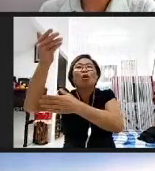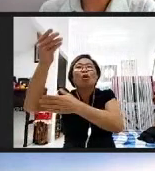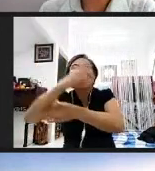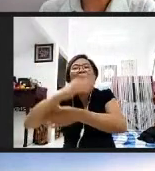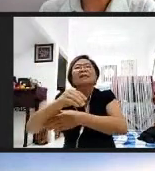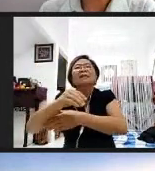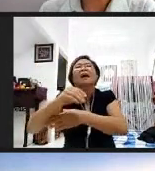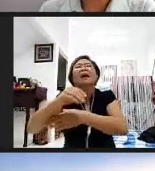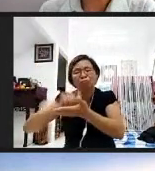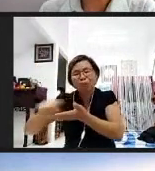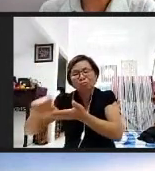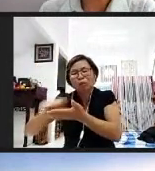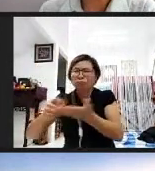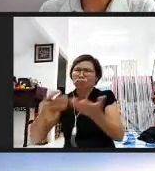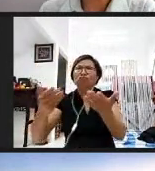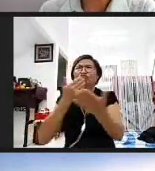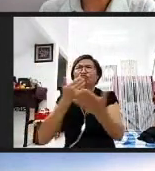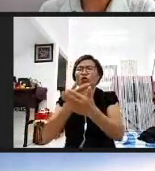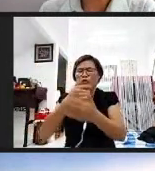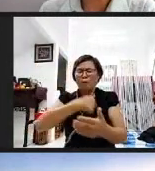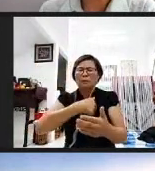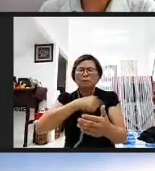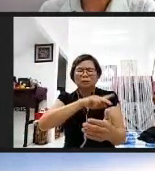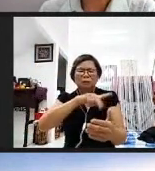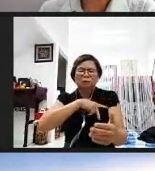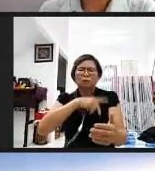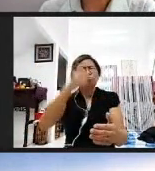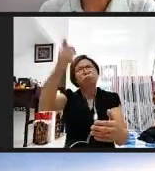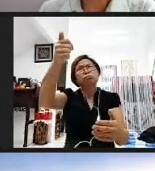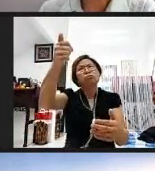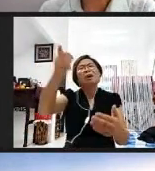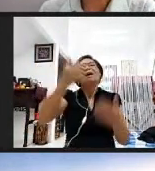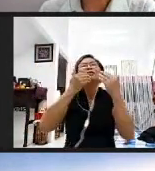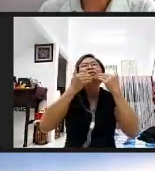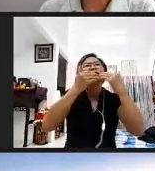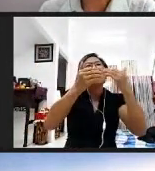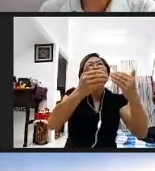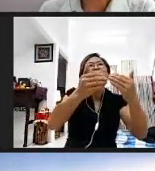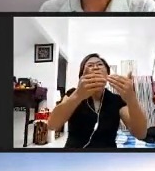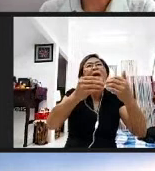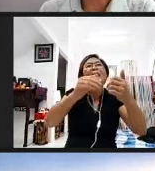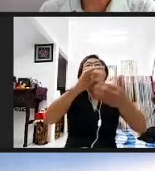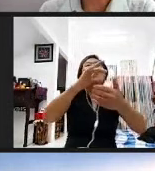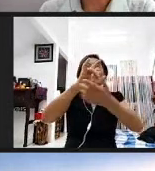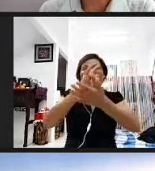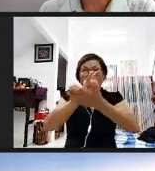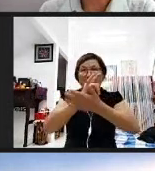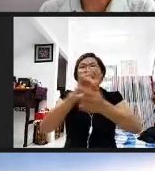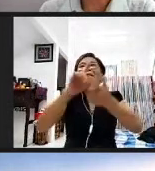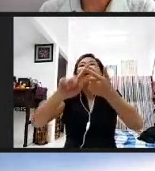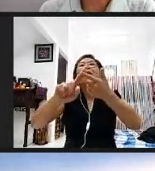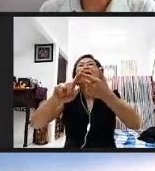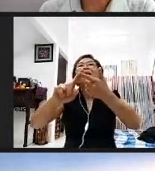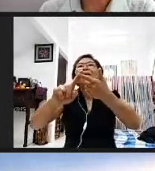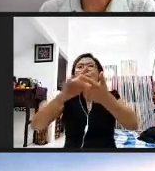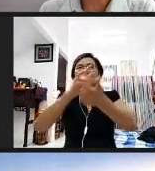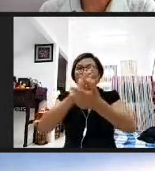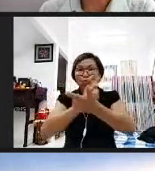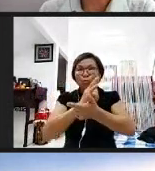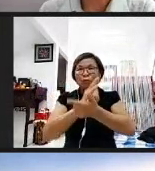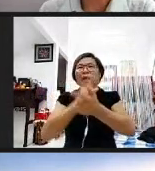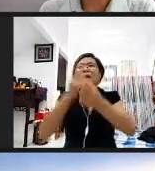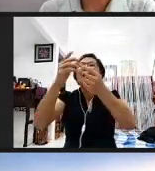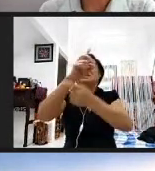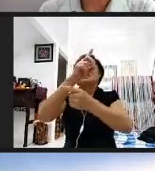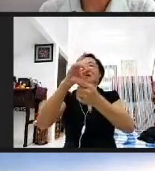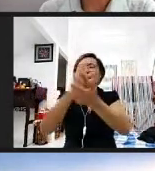the personal level. So thanks to the triple gem, thanks to the supportive karma, I'm grateful with the causes